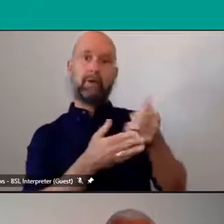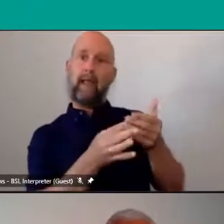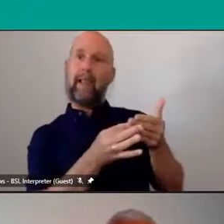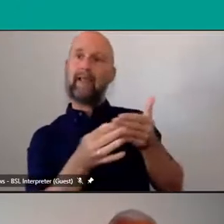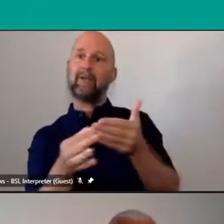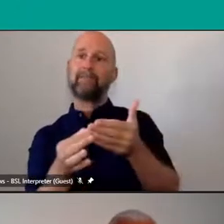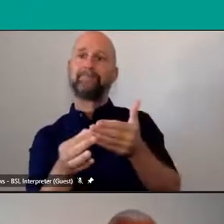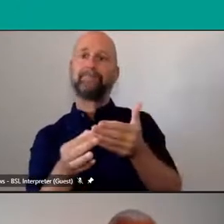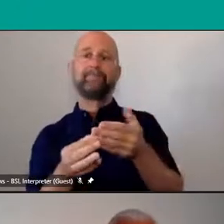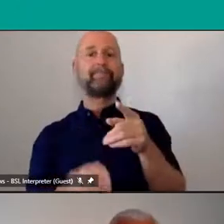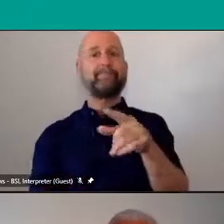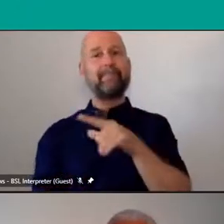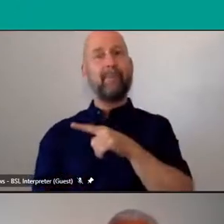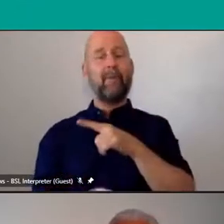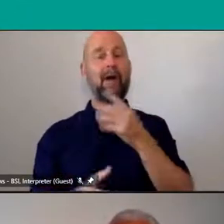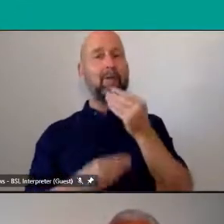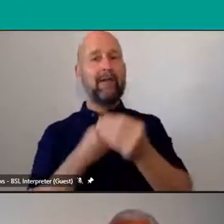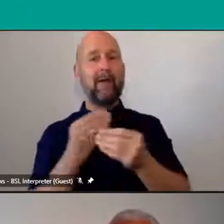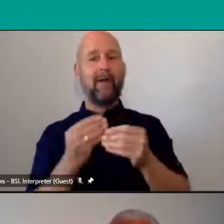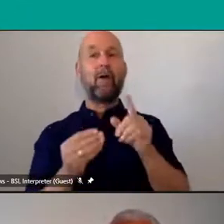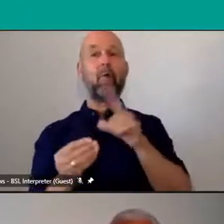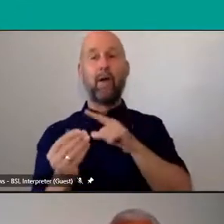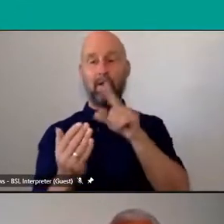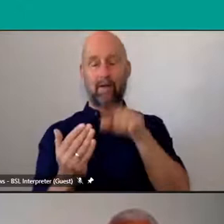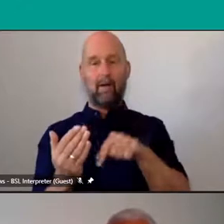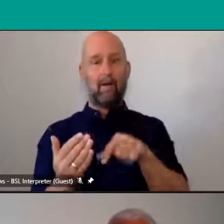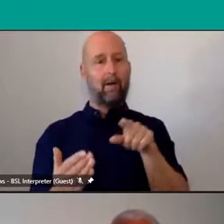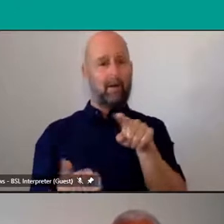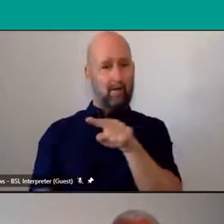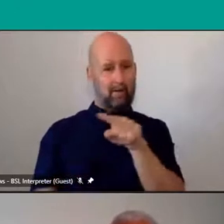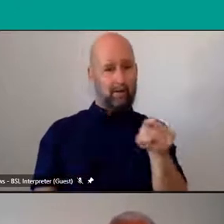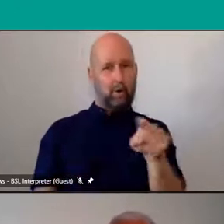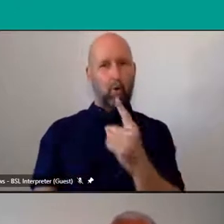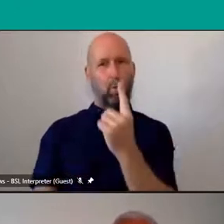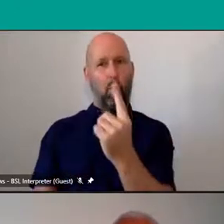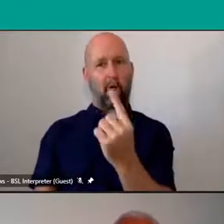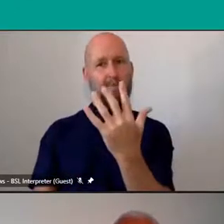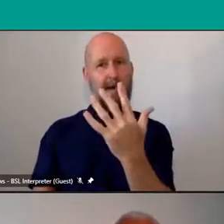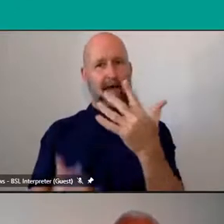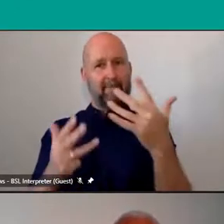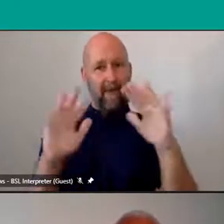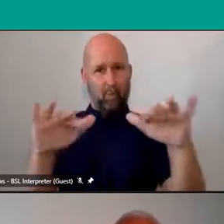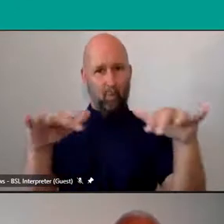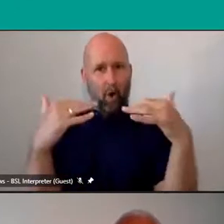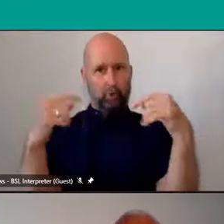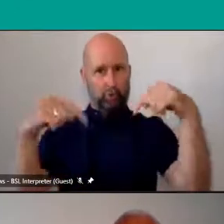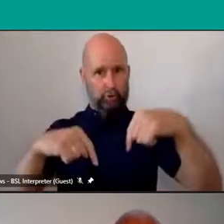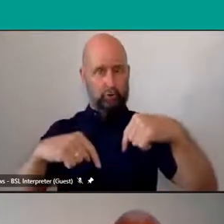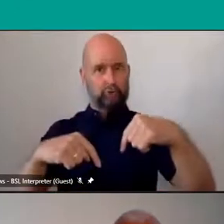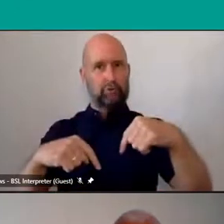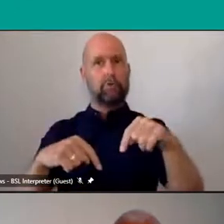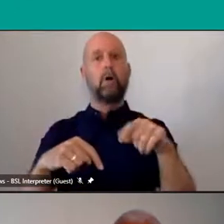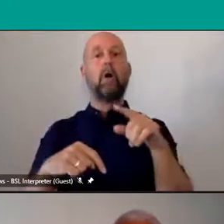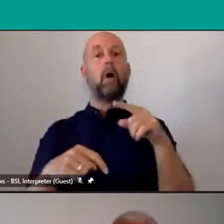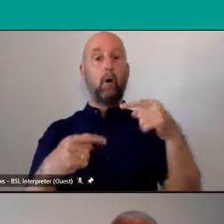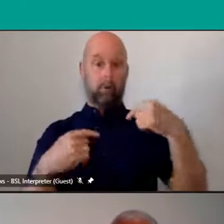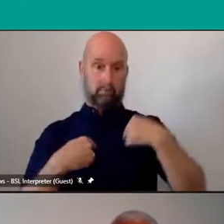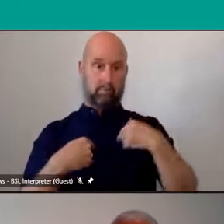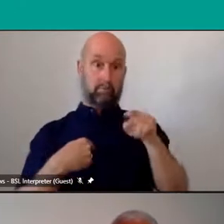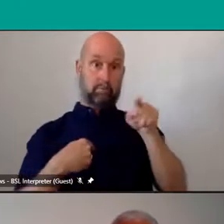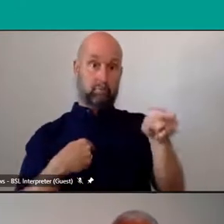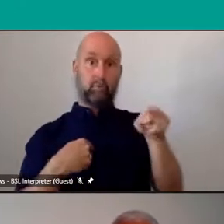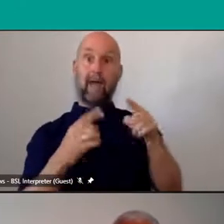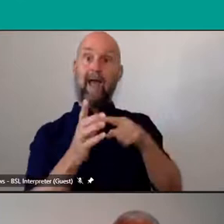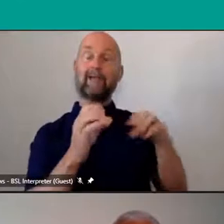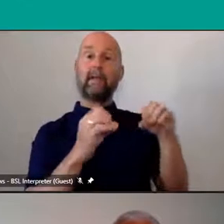this, Andy, I see that 159 people plus on this call, and what you and I must tell them is this